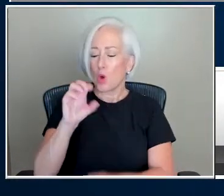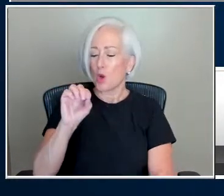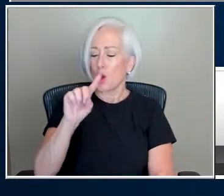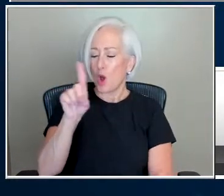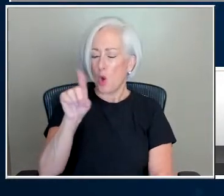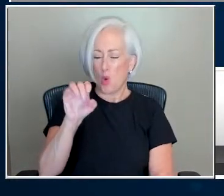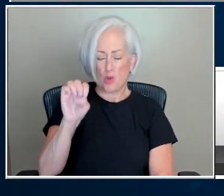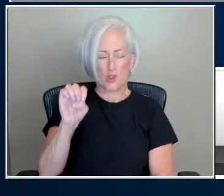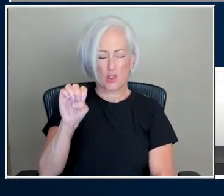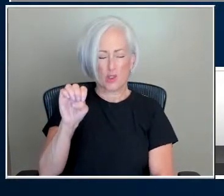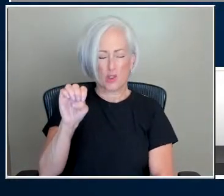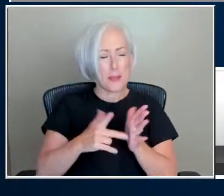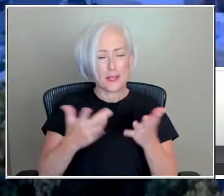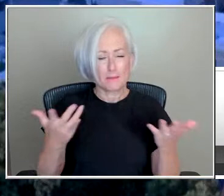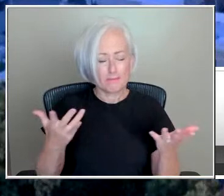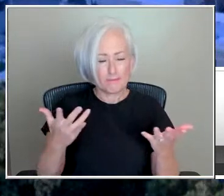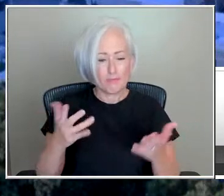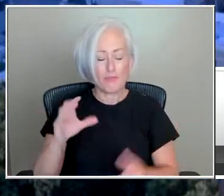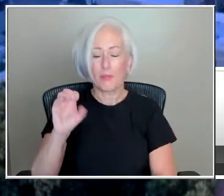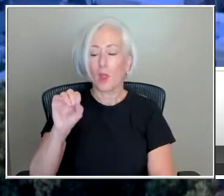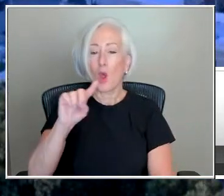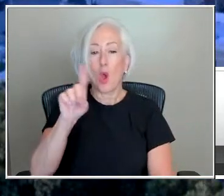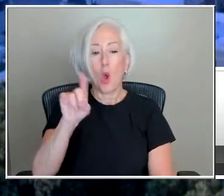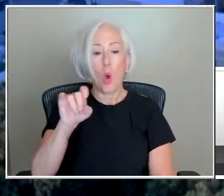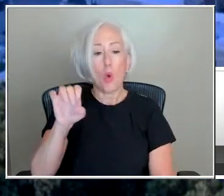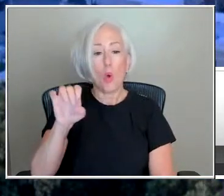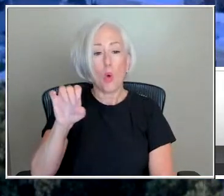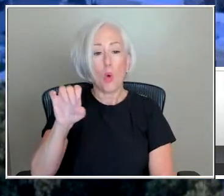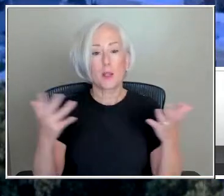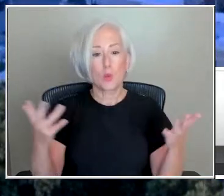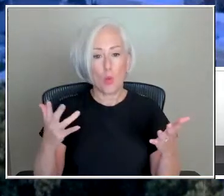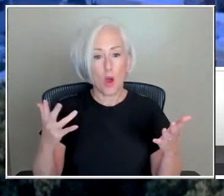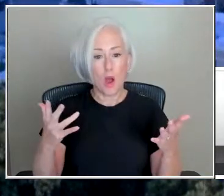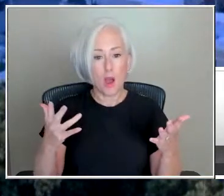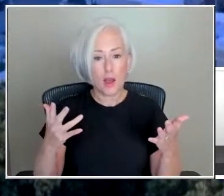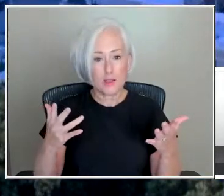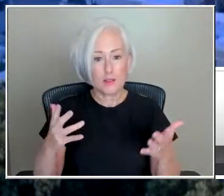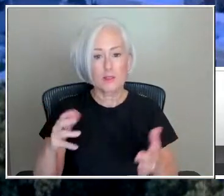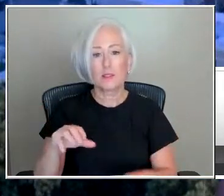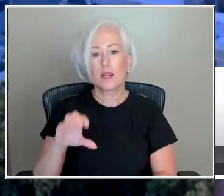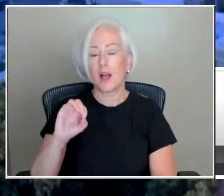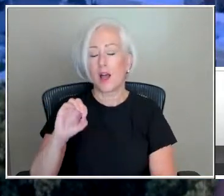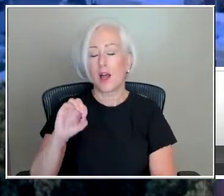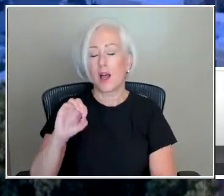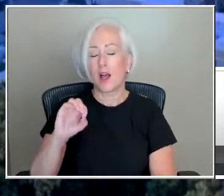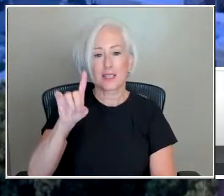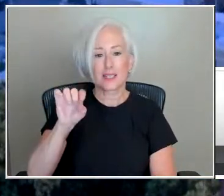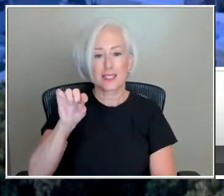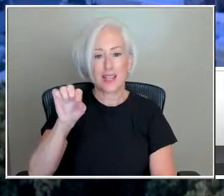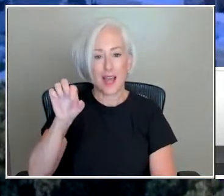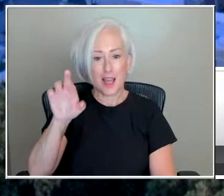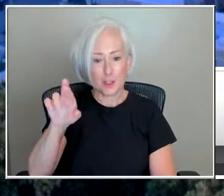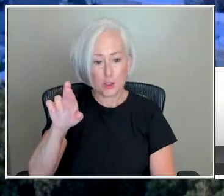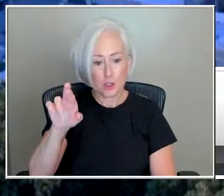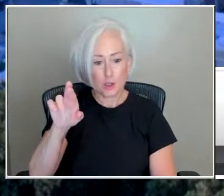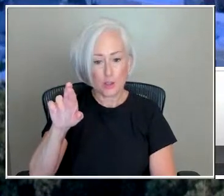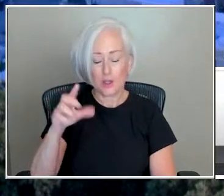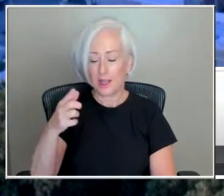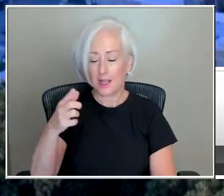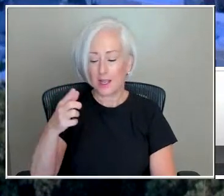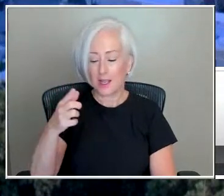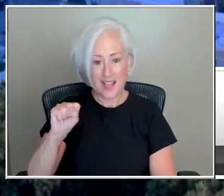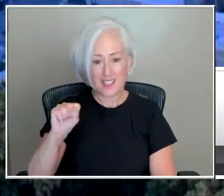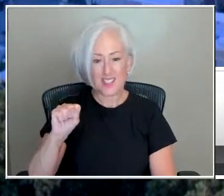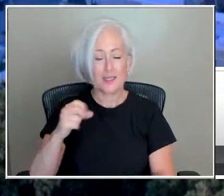Doug? So ozone is it's an oxidizer, it's a gas, O3.